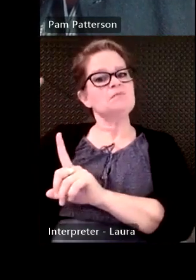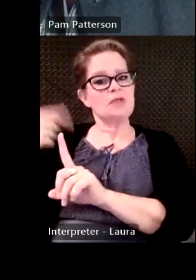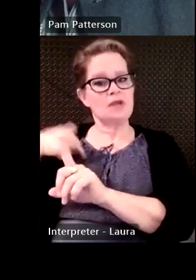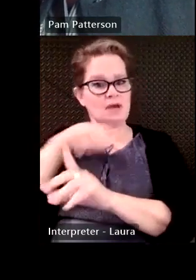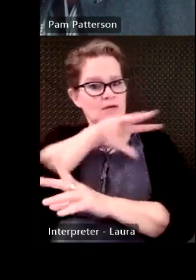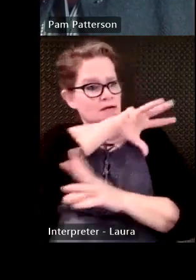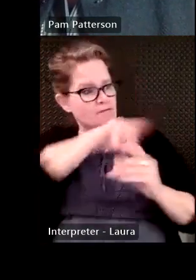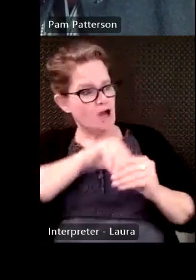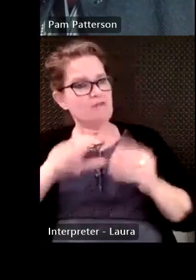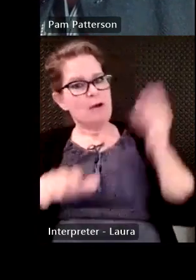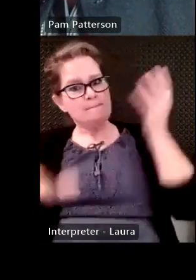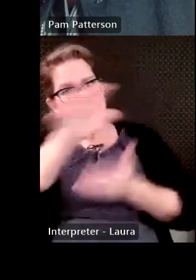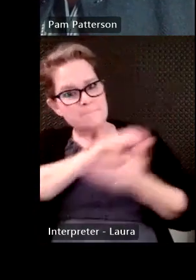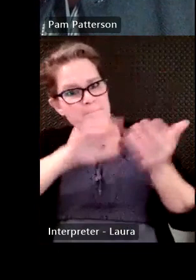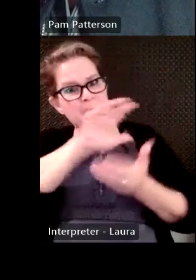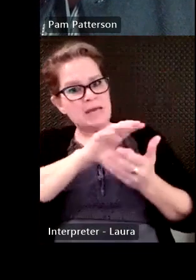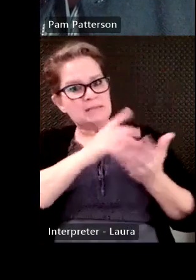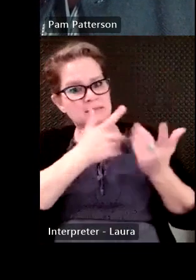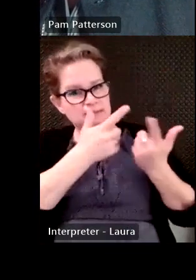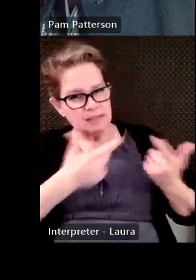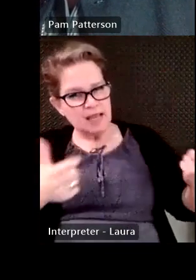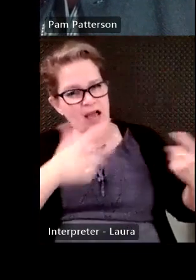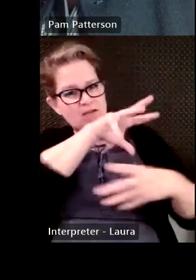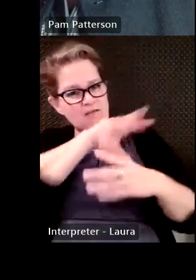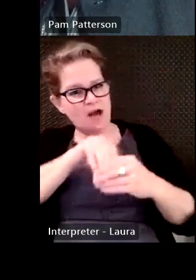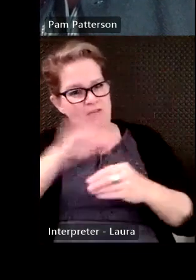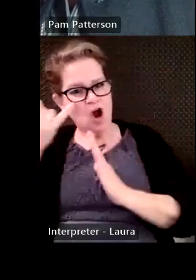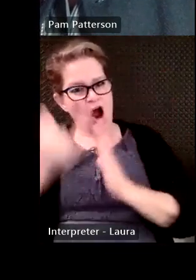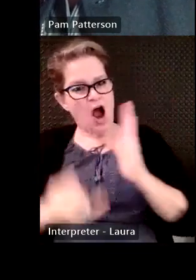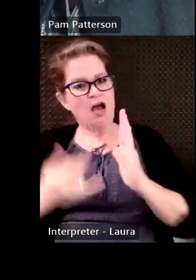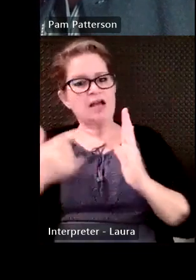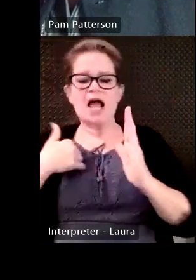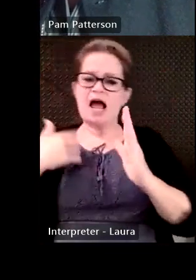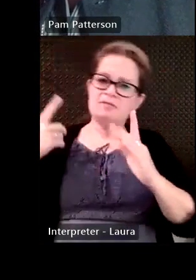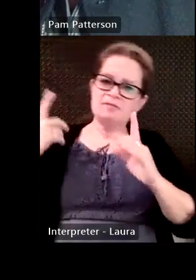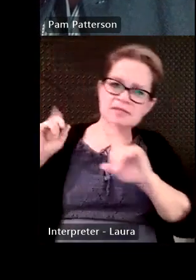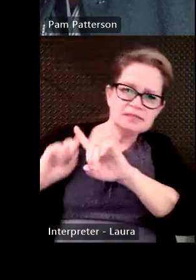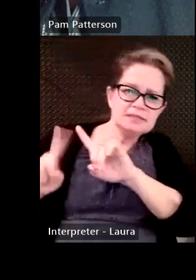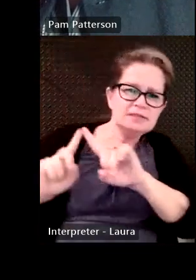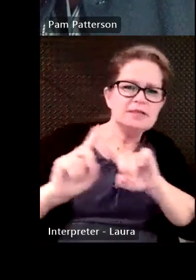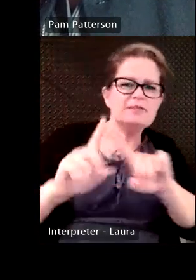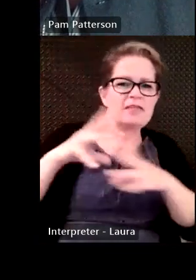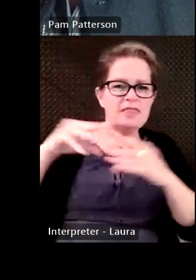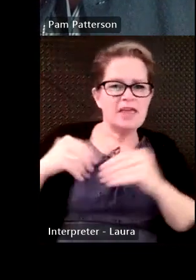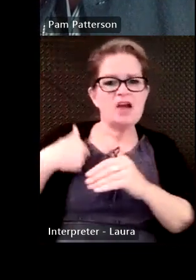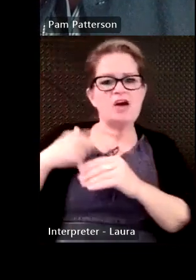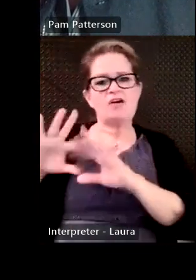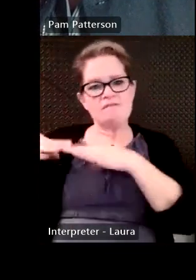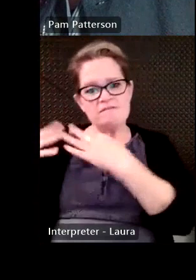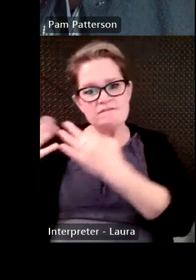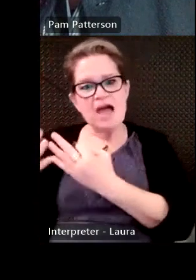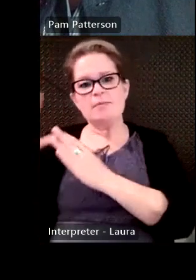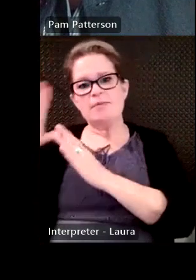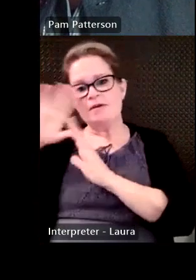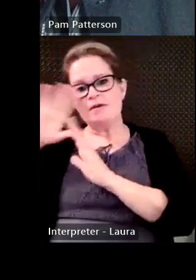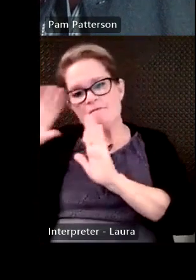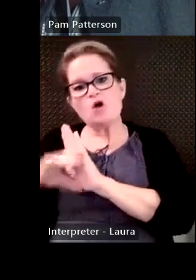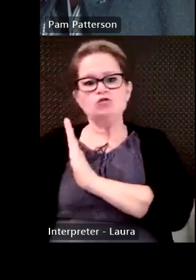material, home videos, childhood drawings, and family photos as a strategy for documenting present